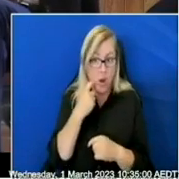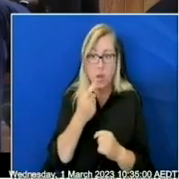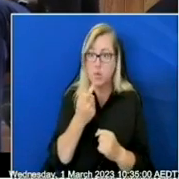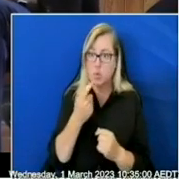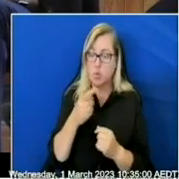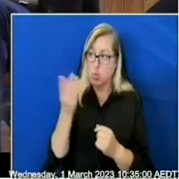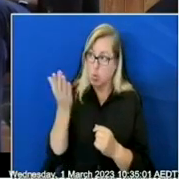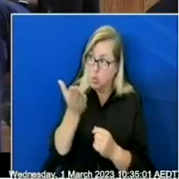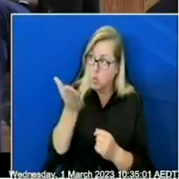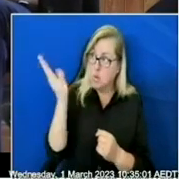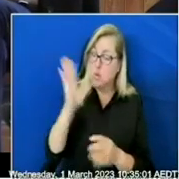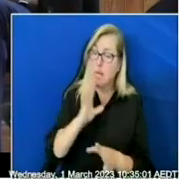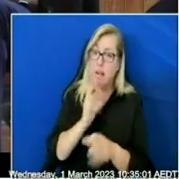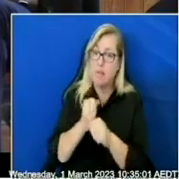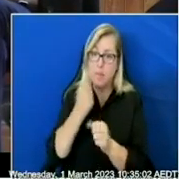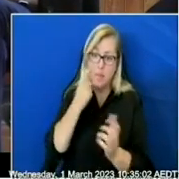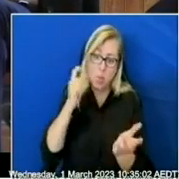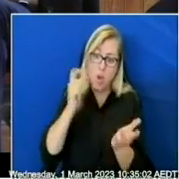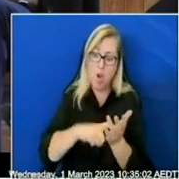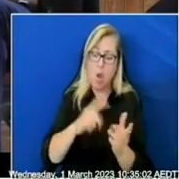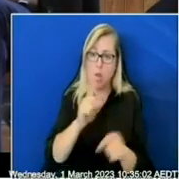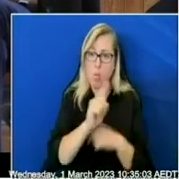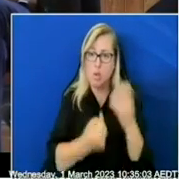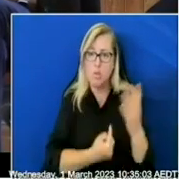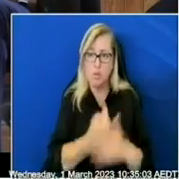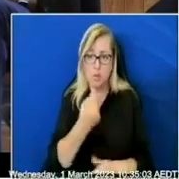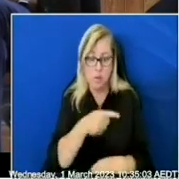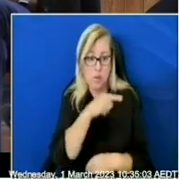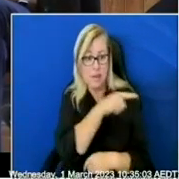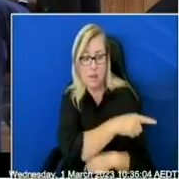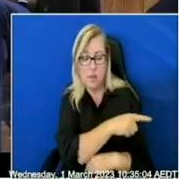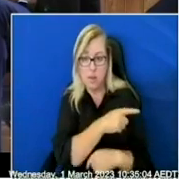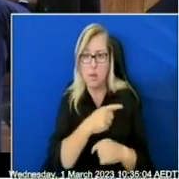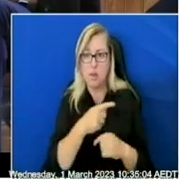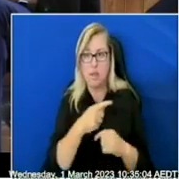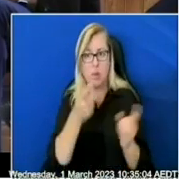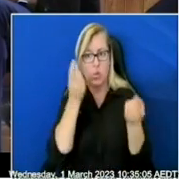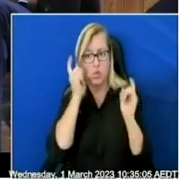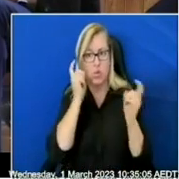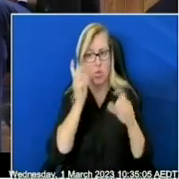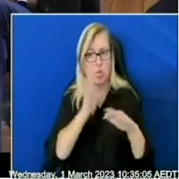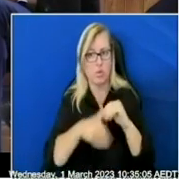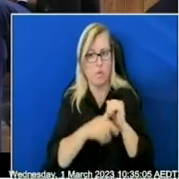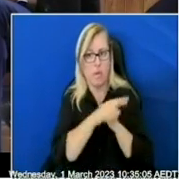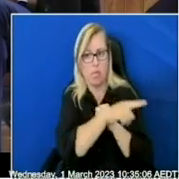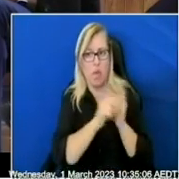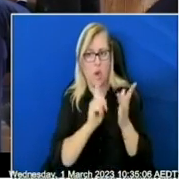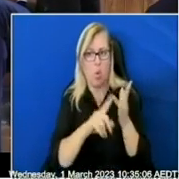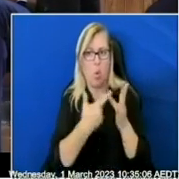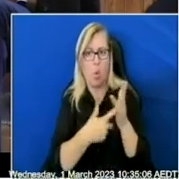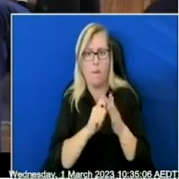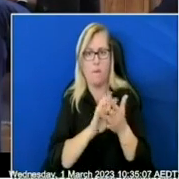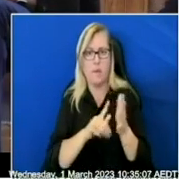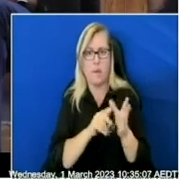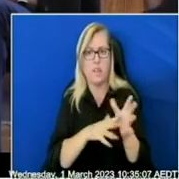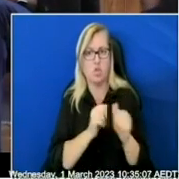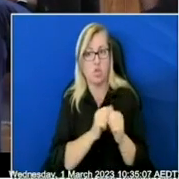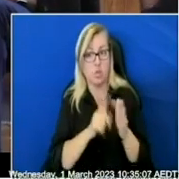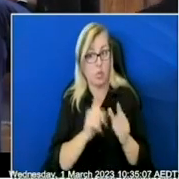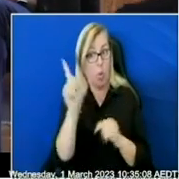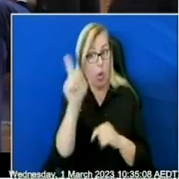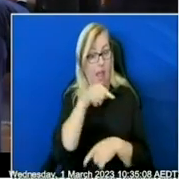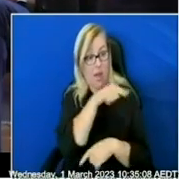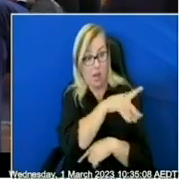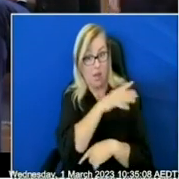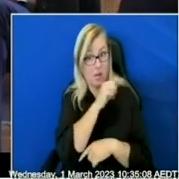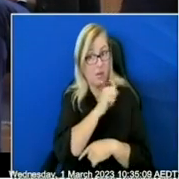He was very concerned about the orphanage, and because he's getting on too now. Mm. But I just don't know what the outcome of it was, working